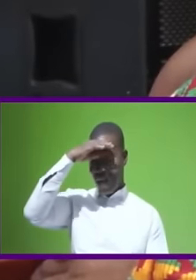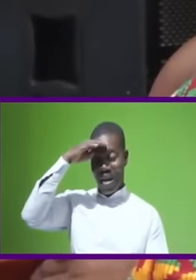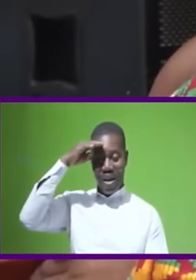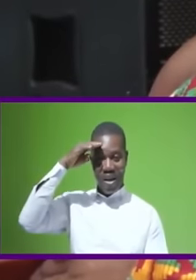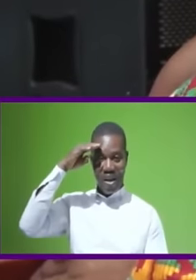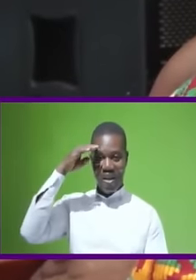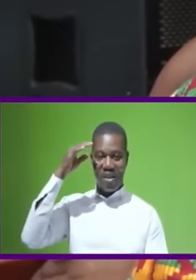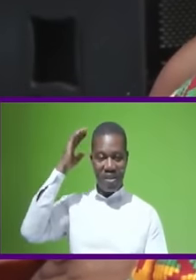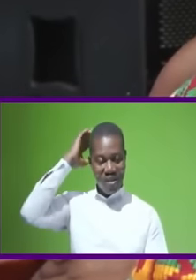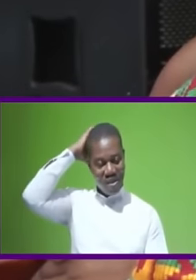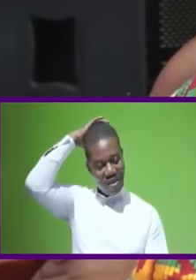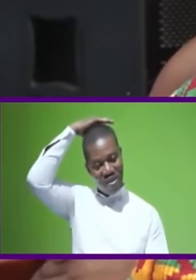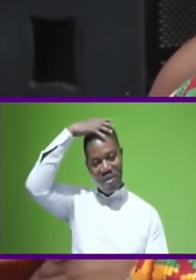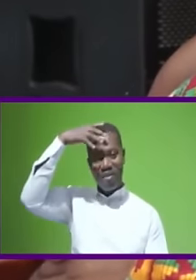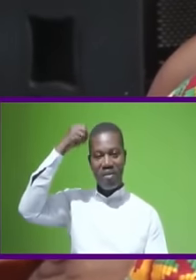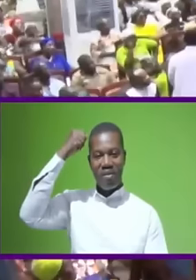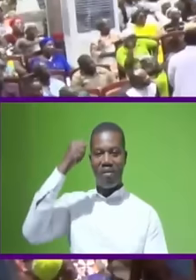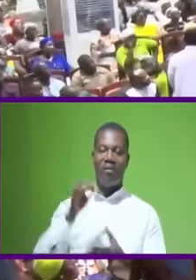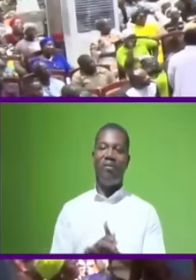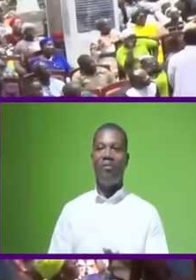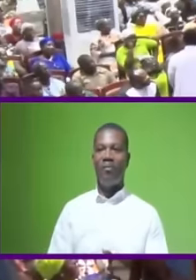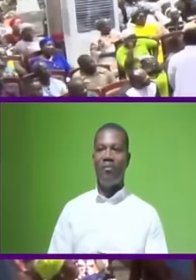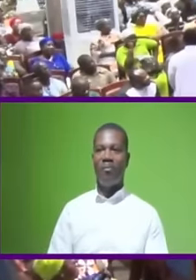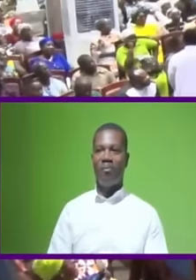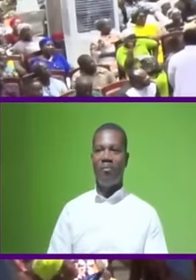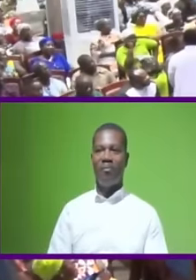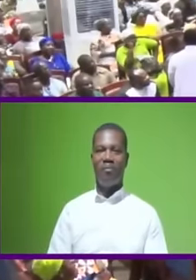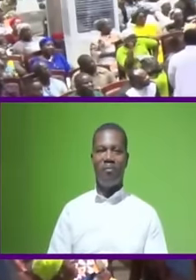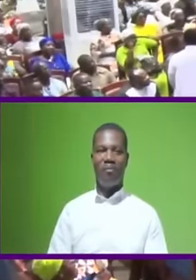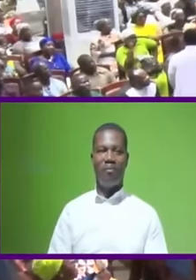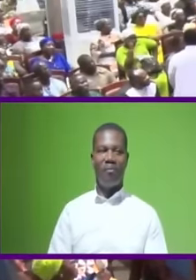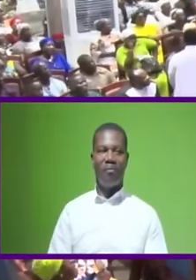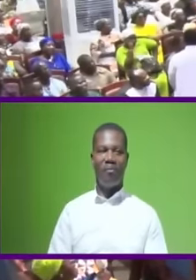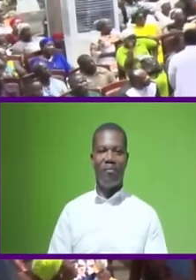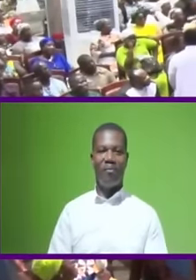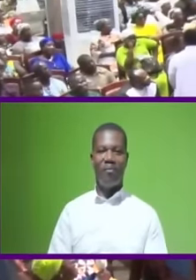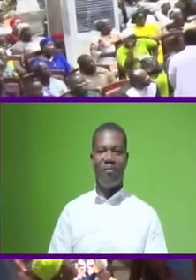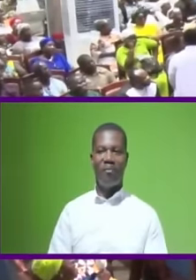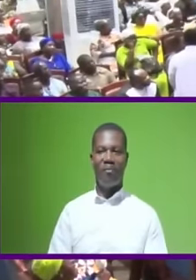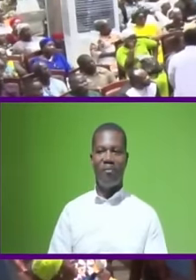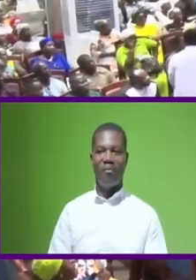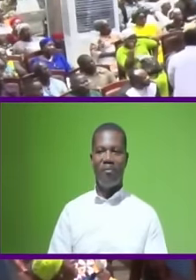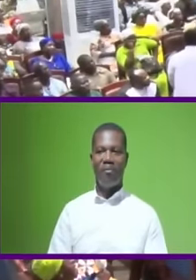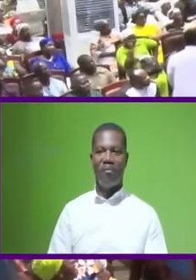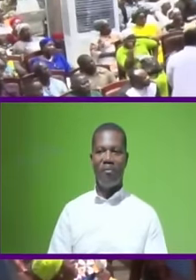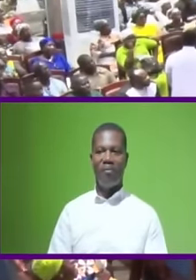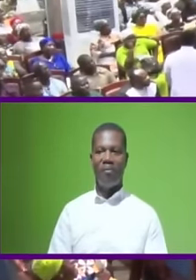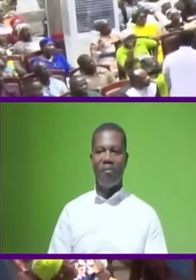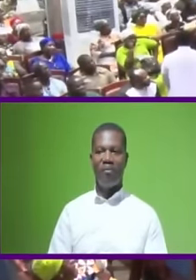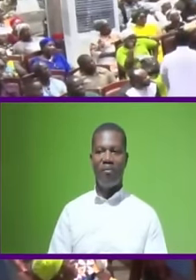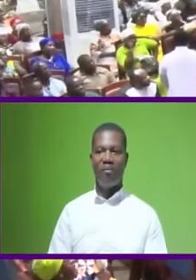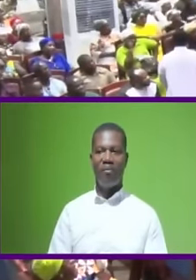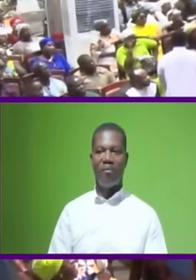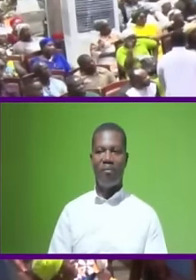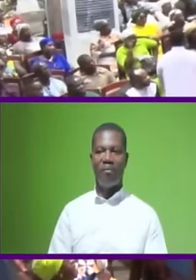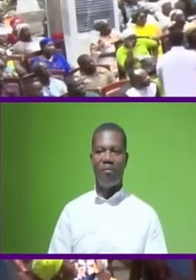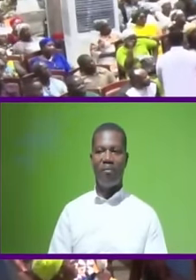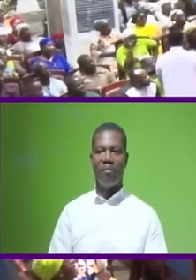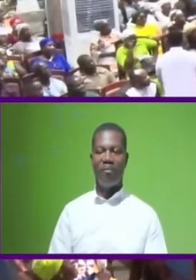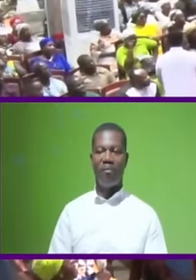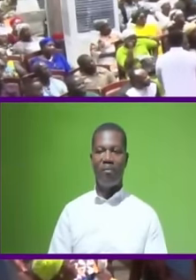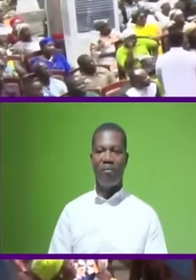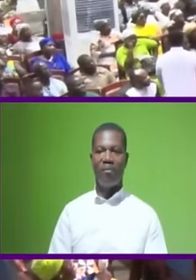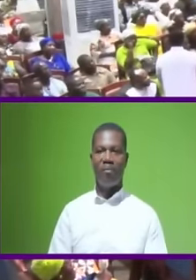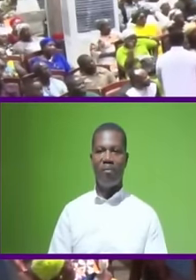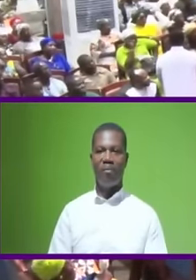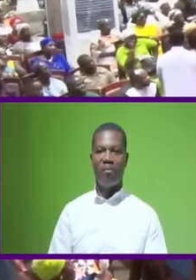So if I had my way, how come I am growing back? Come on. I would have now gone for a very